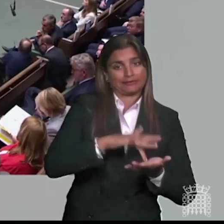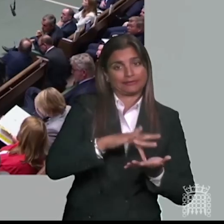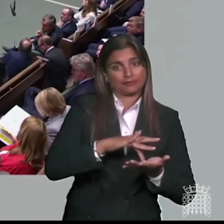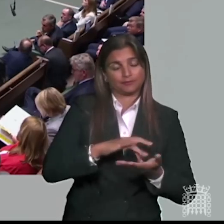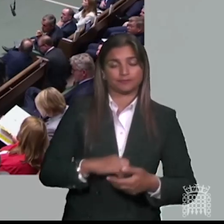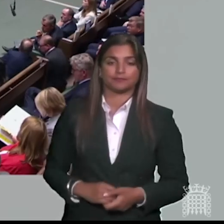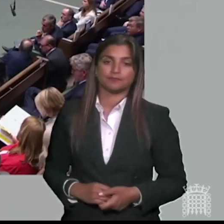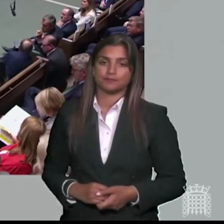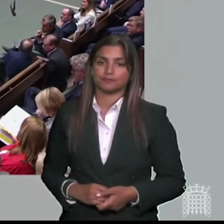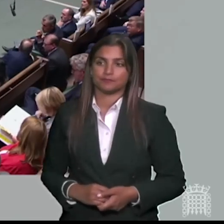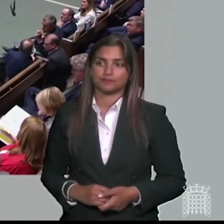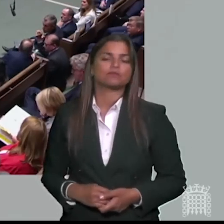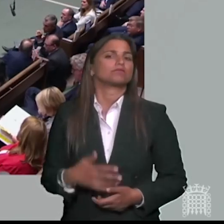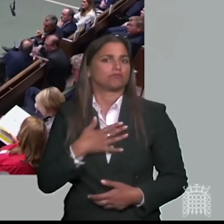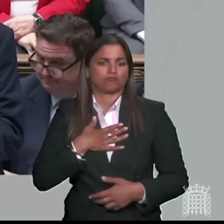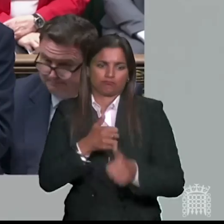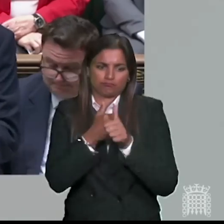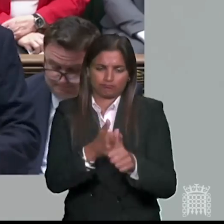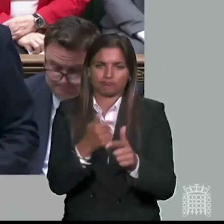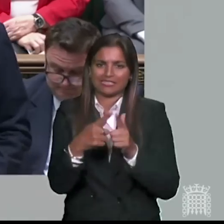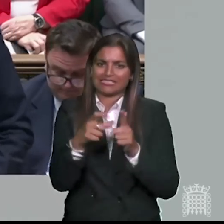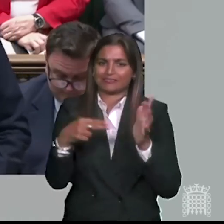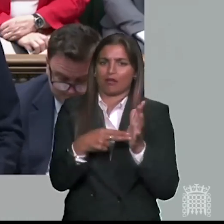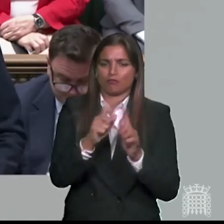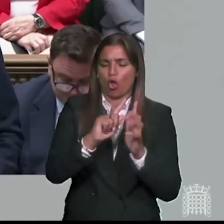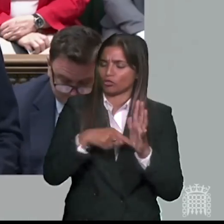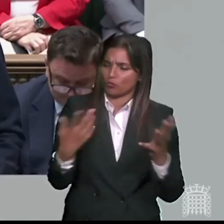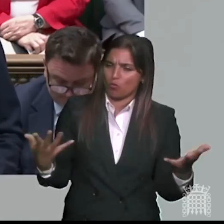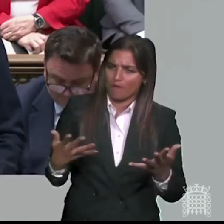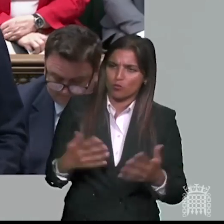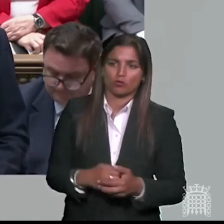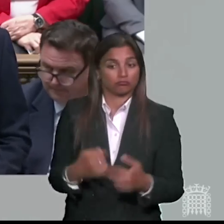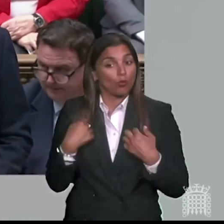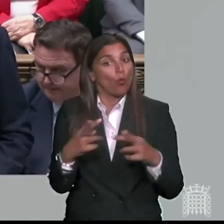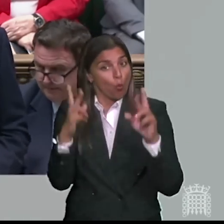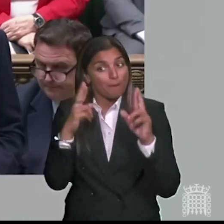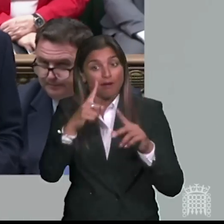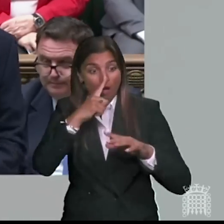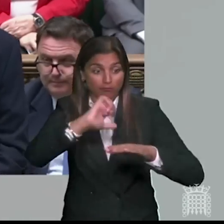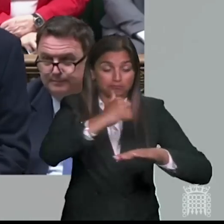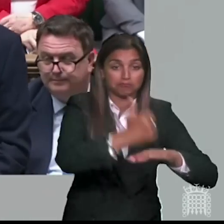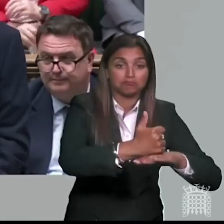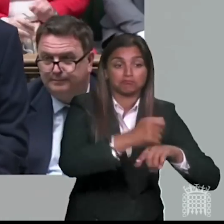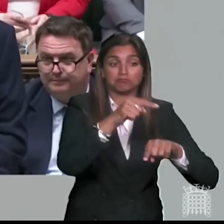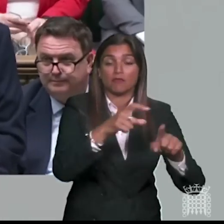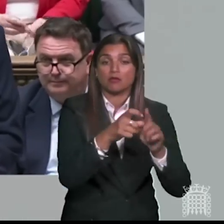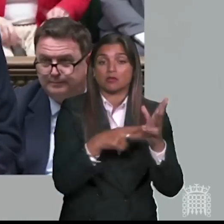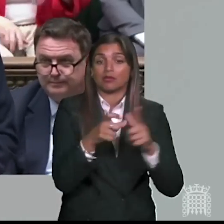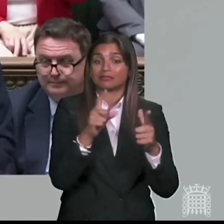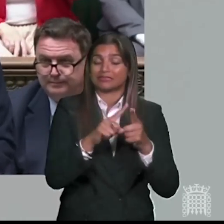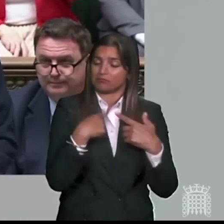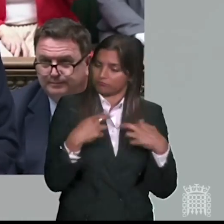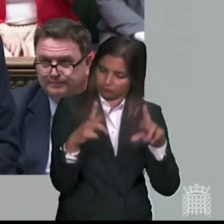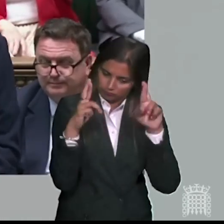Well, I'm a very big supporter of the Eden project, and I very much hope we can have one in Dundee. Of course, the United Kingdom